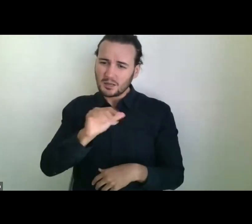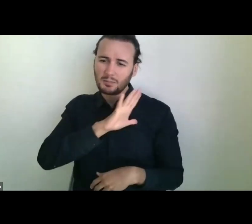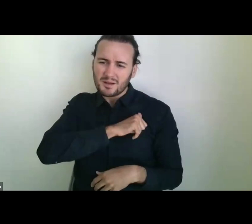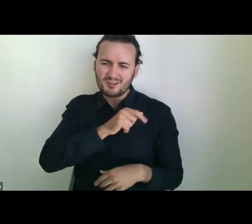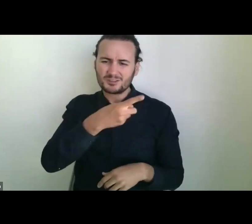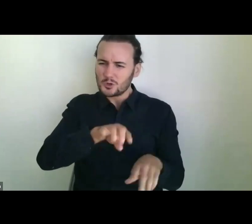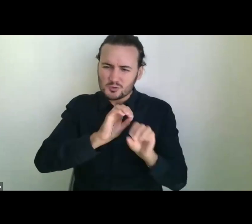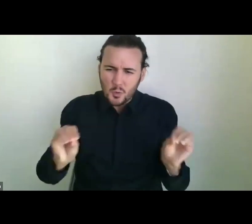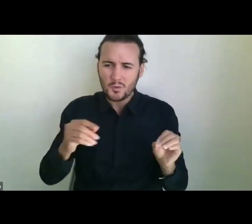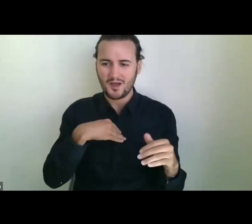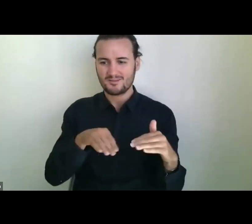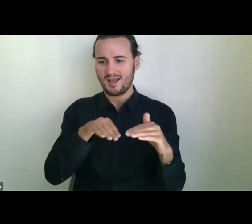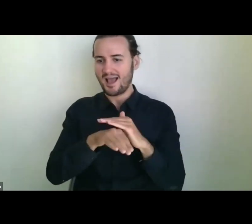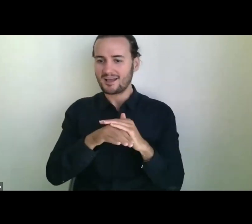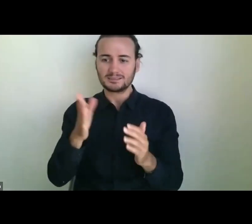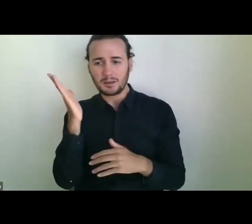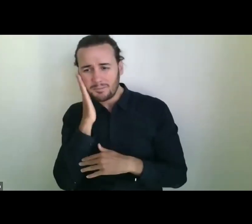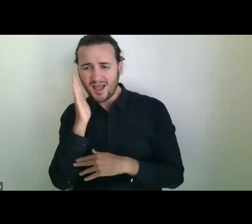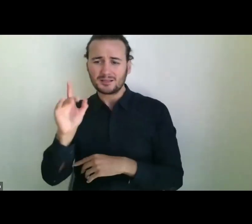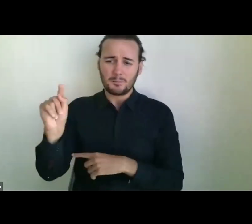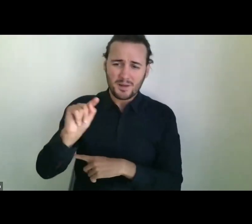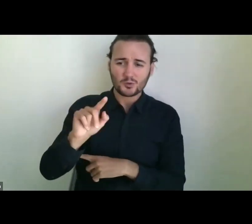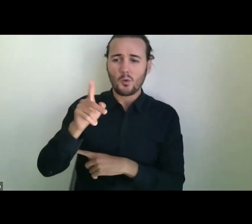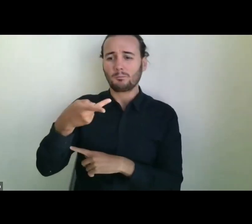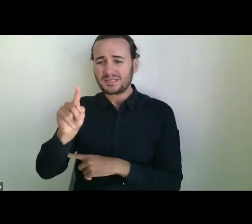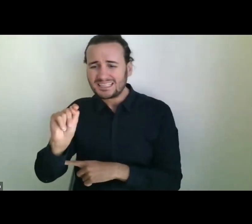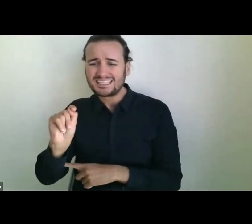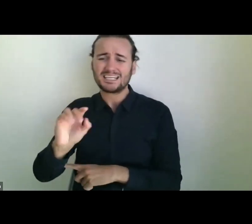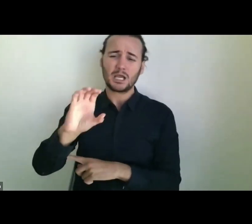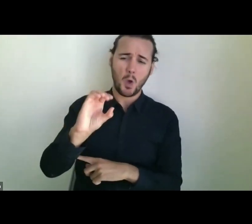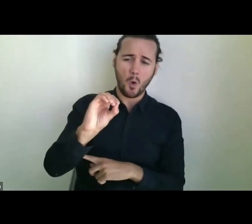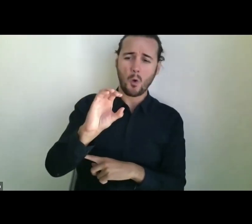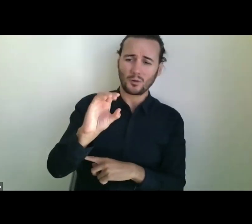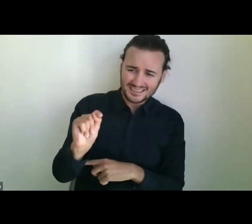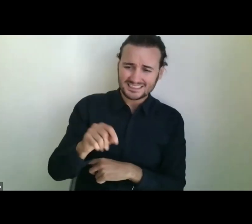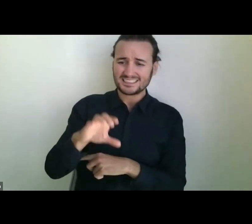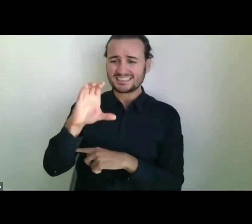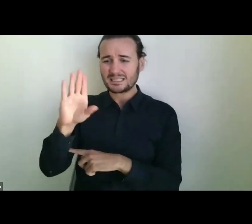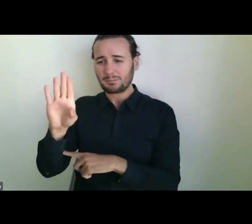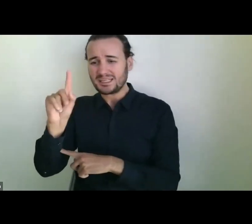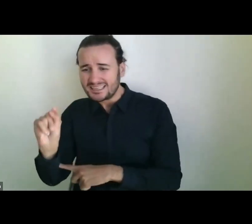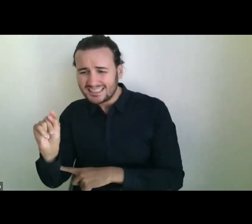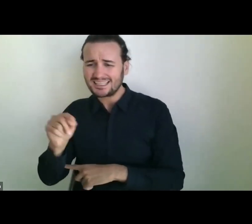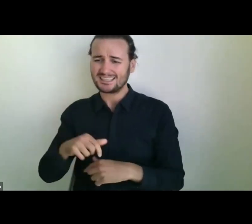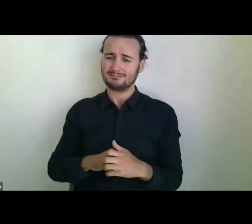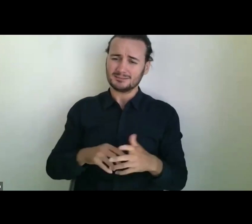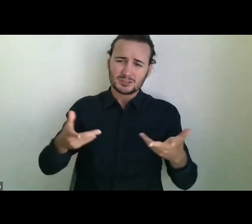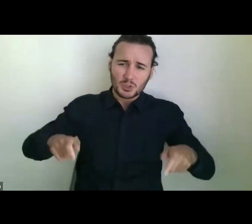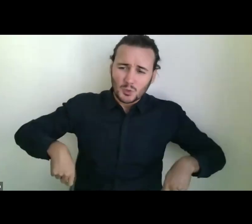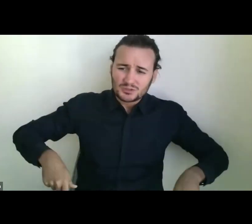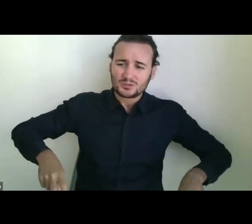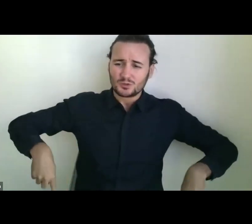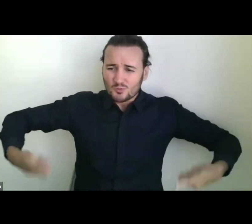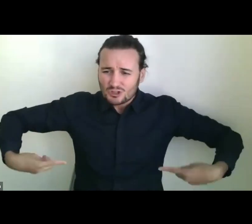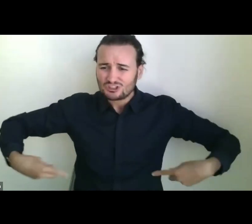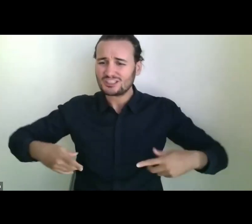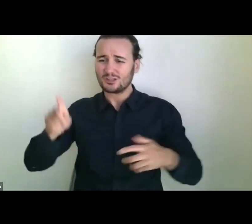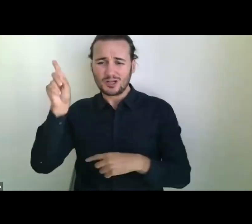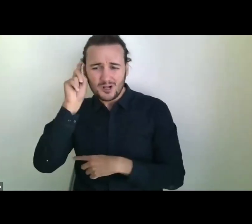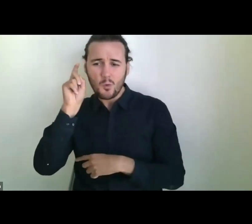not have access to beds, bathrooms, PT, OT, CBT, crutches, wheelchairs, hearing aids, canes,